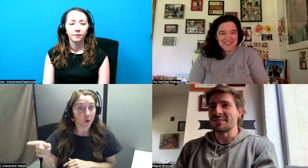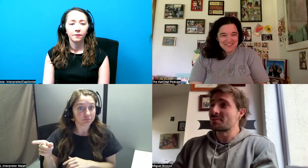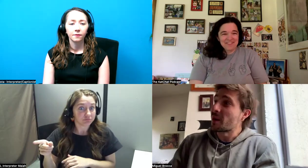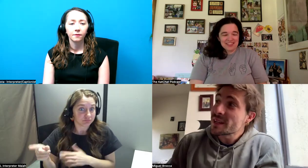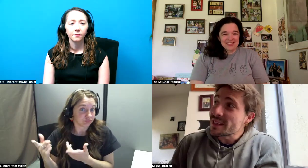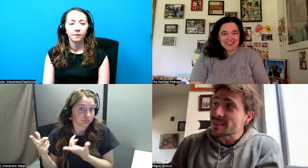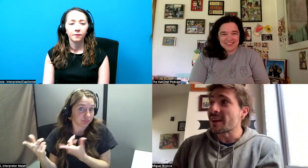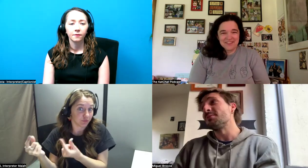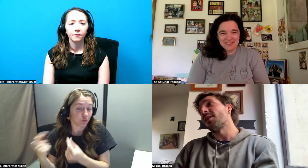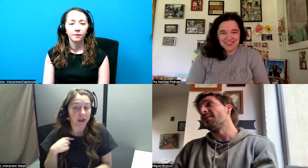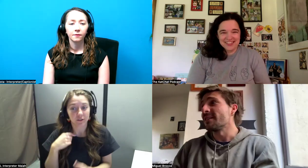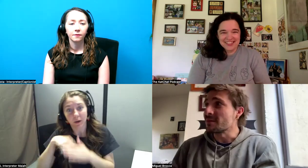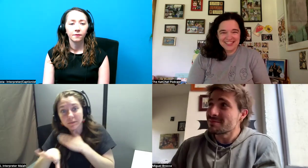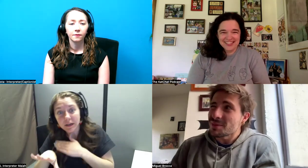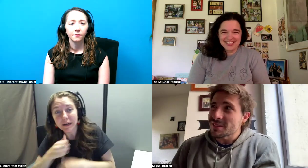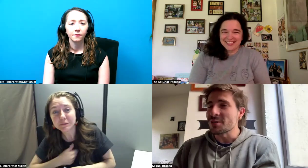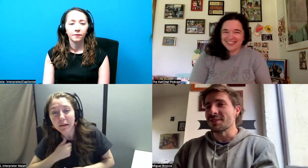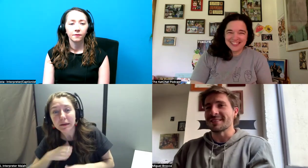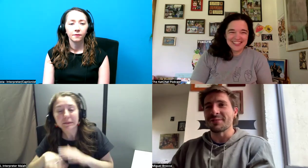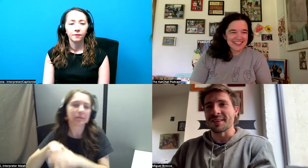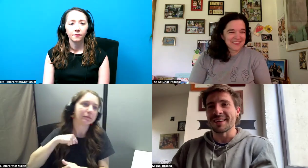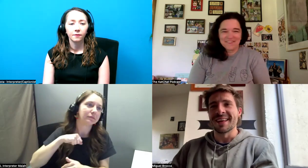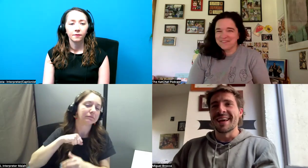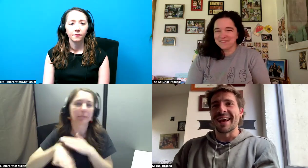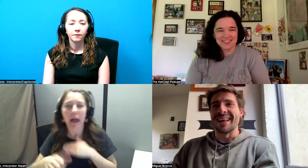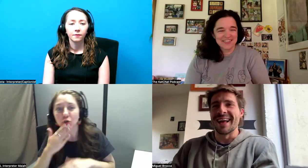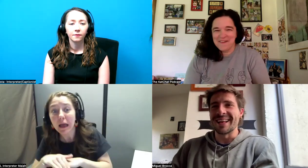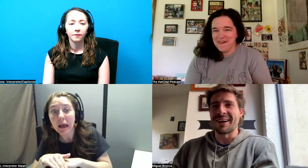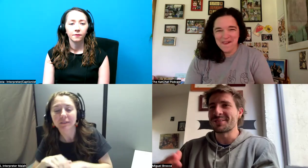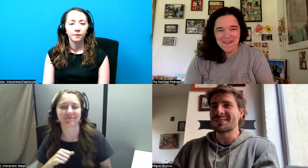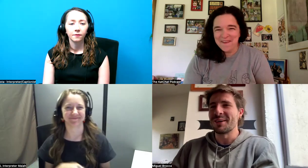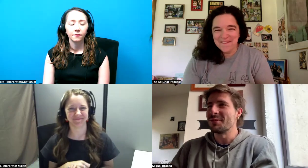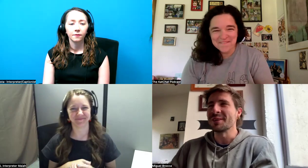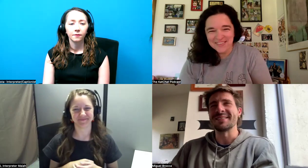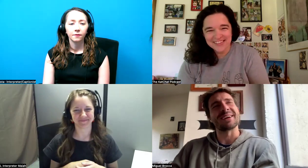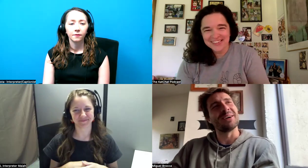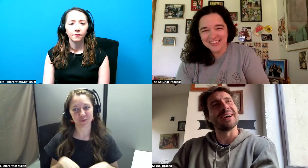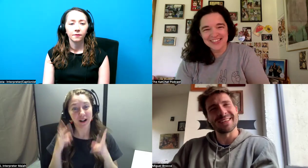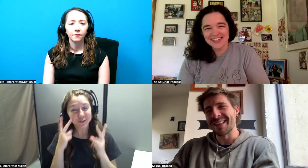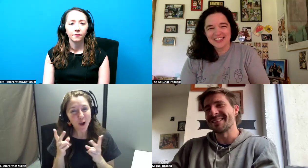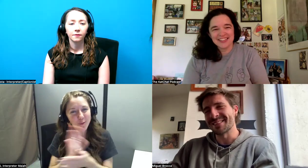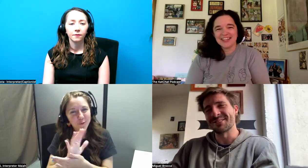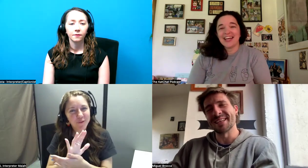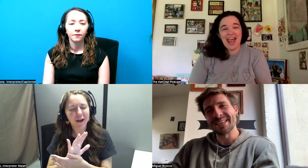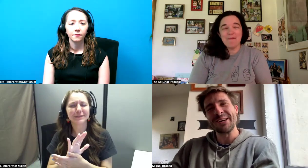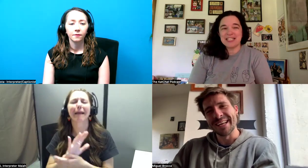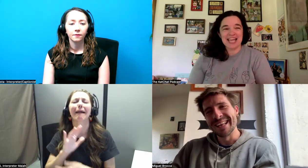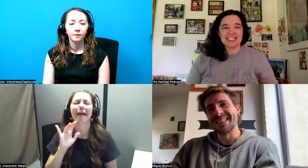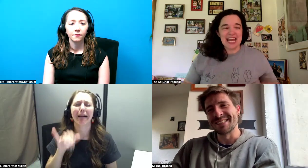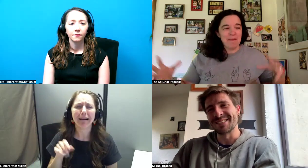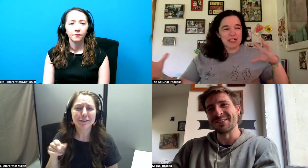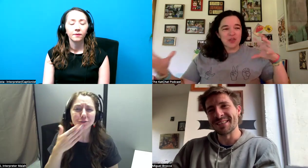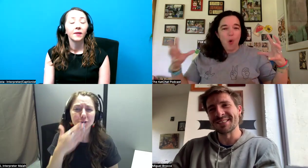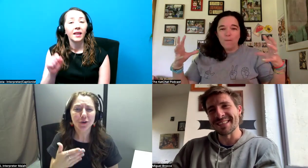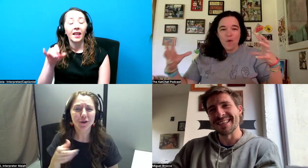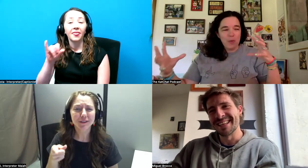I just popped in and say, "I'm sorry," and then buenas noches and everything. And after I saw the movie, I was like, well, "Yeah, this is really Yeah, good. because that